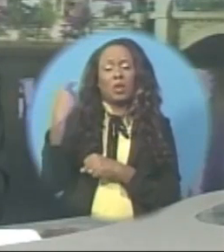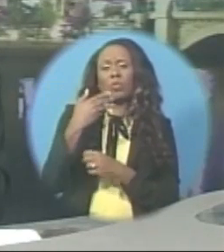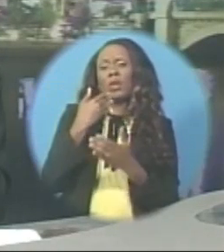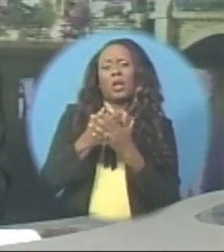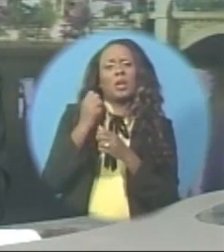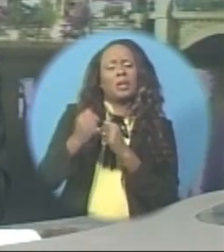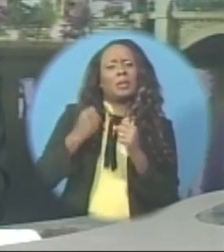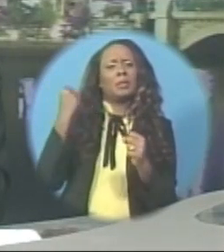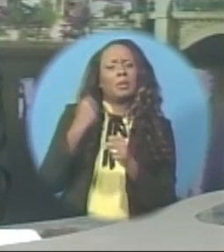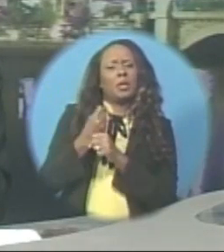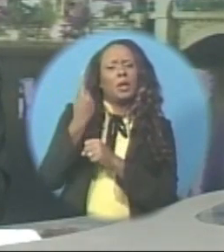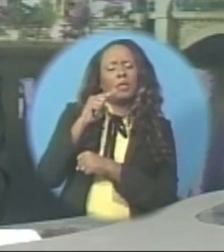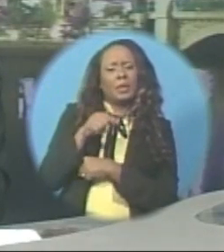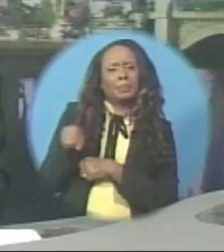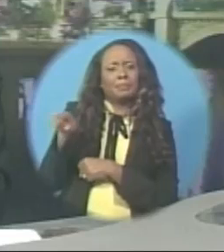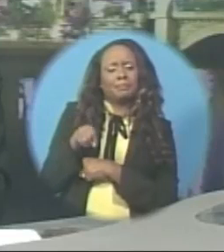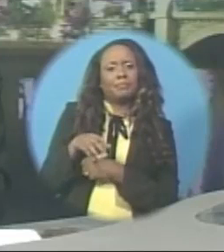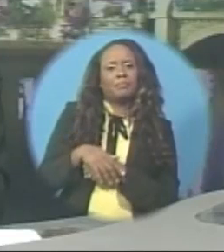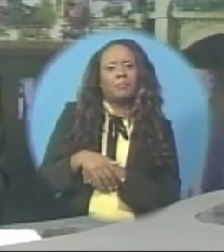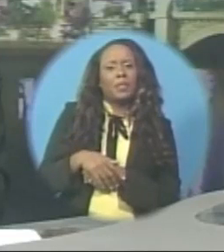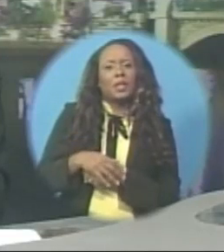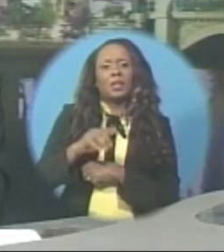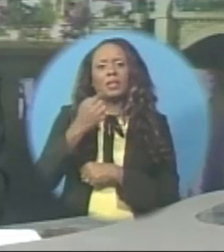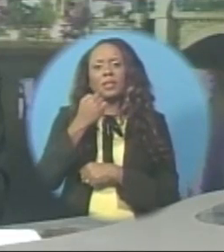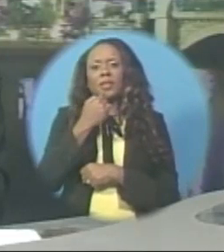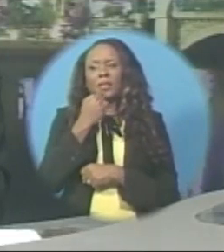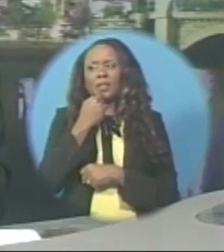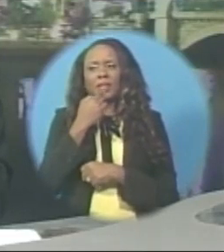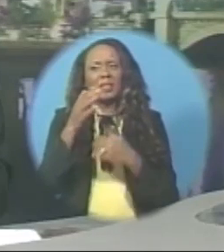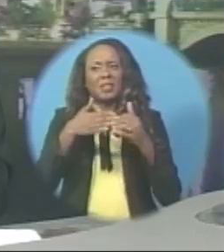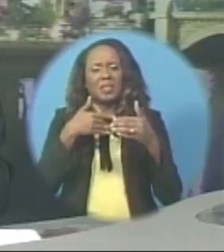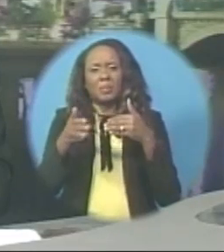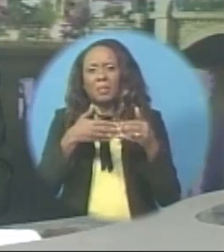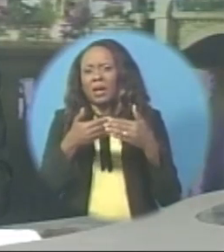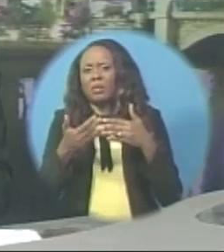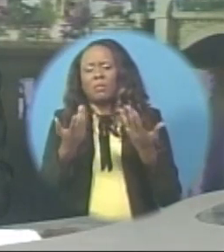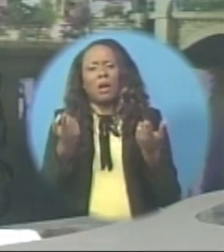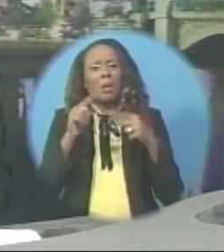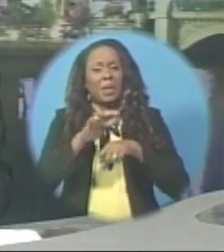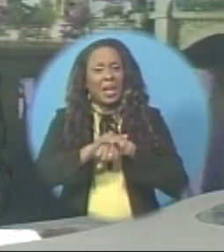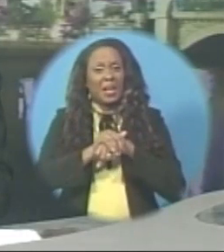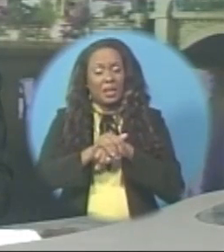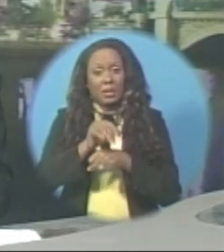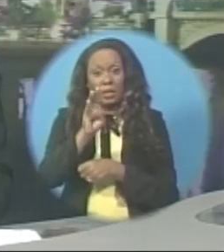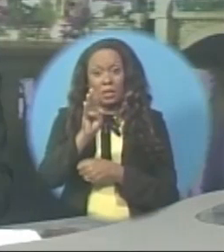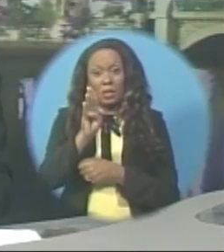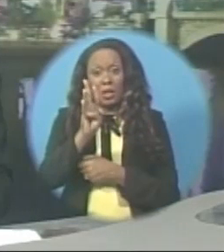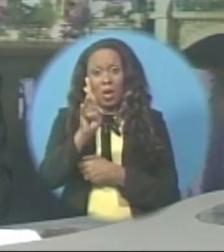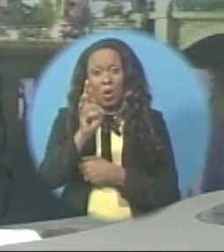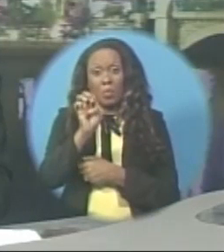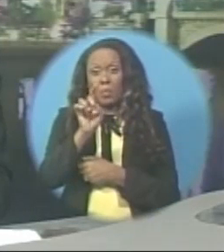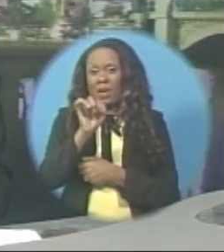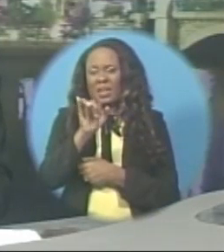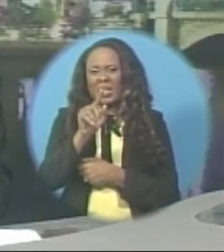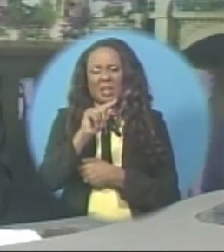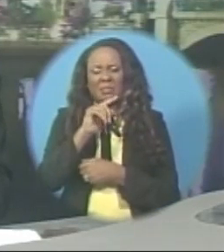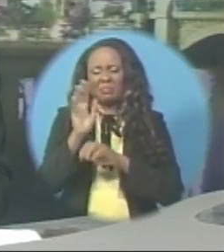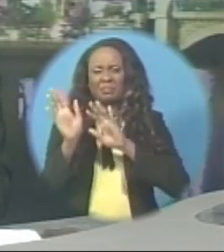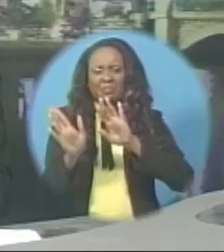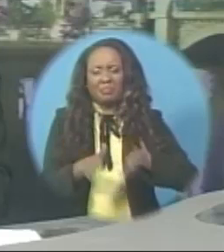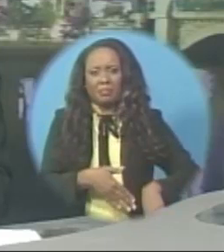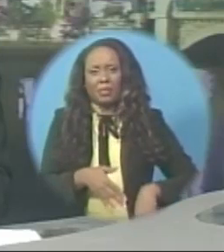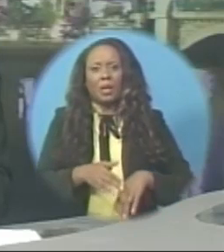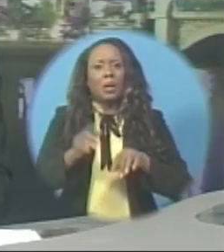year across the board. In fact, there's been no direct fall off following Brexit, and there's even been an increase in arrivals from the